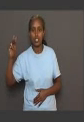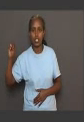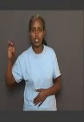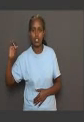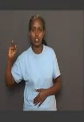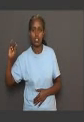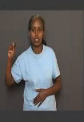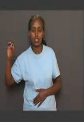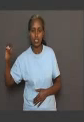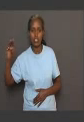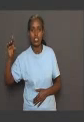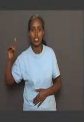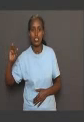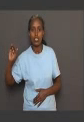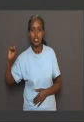disjunction,